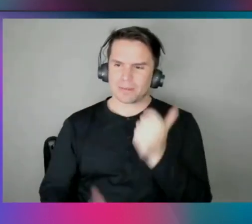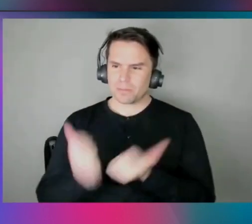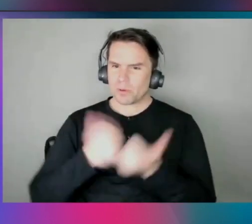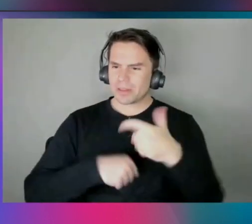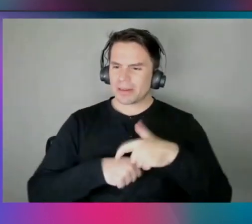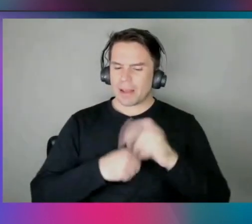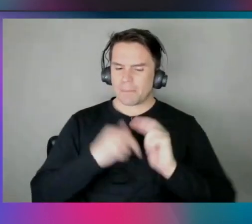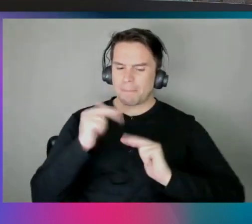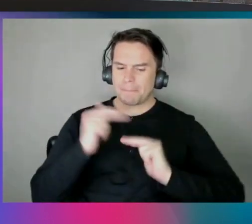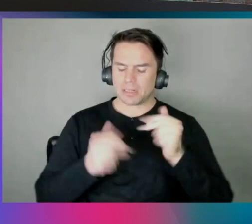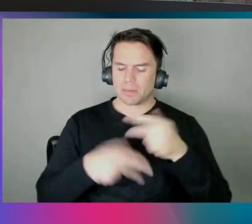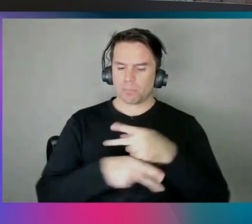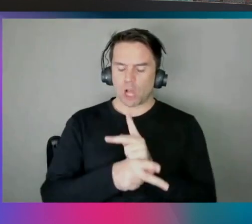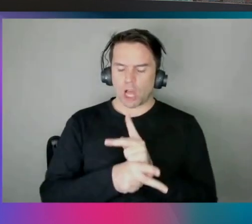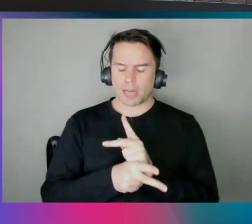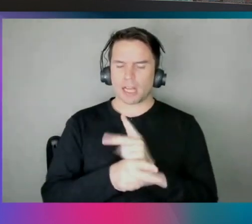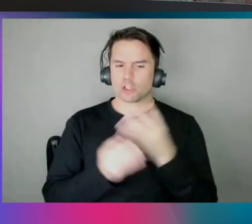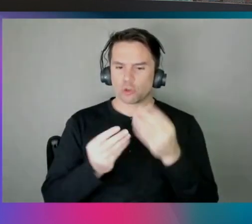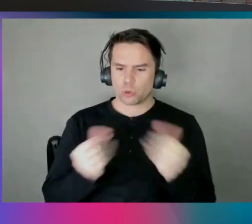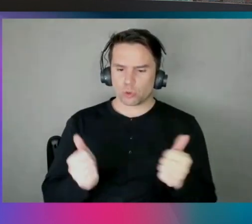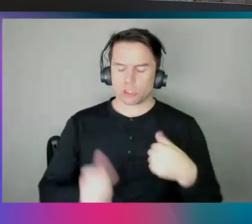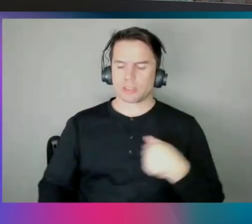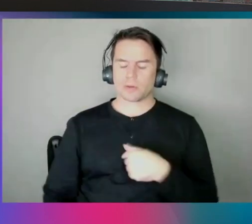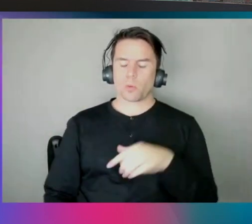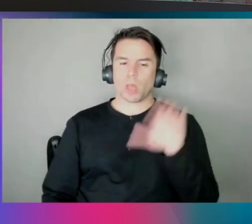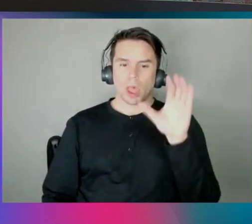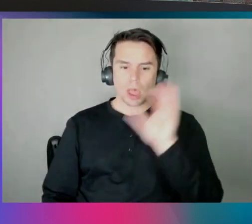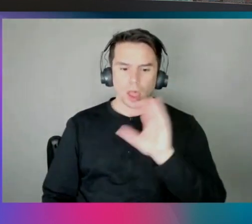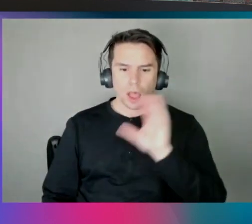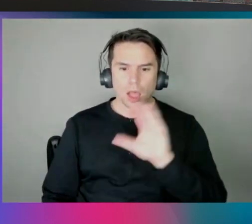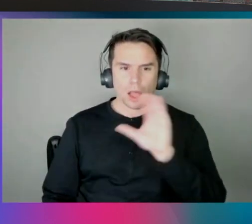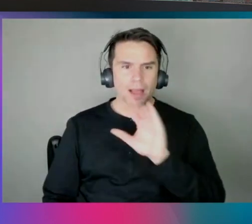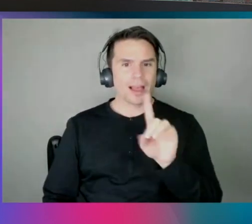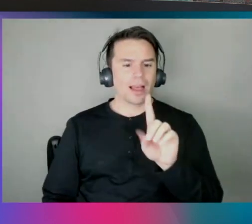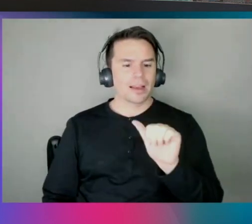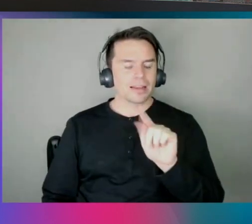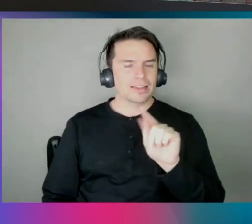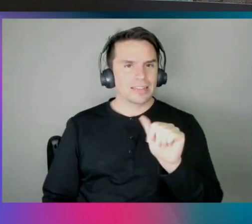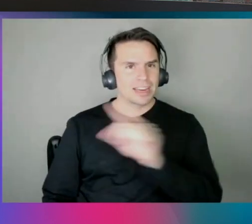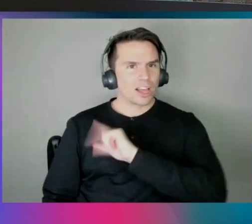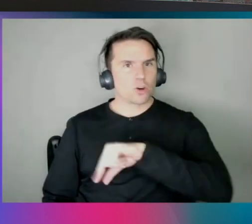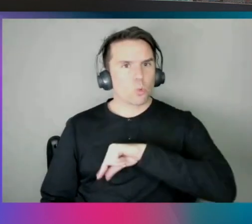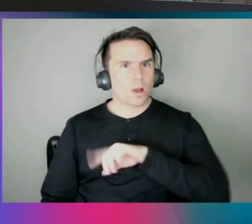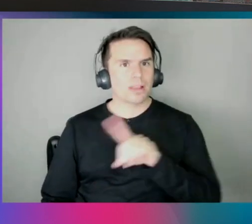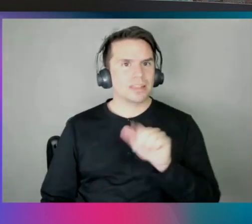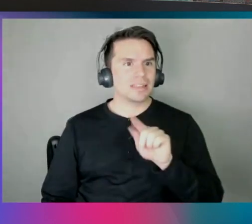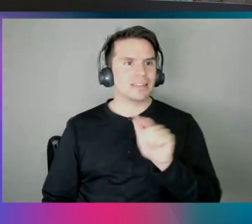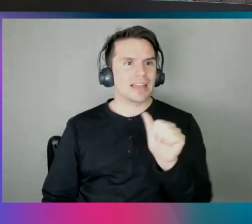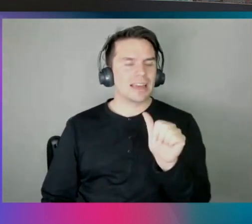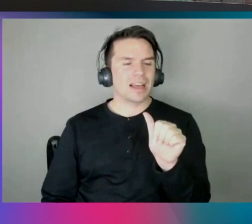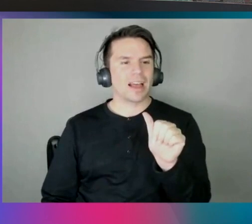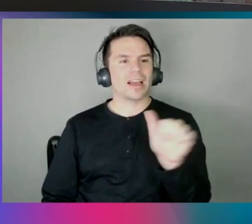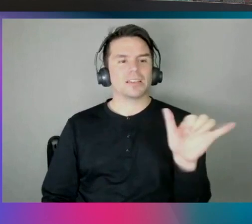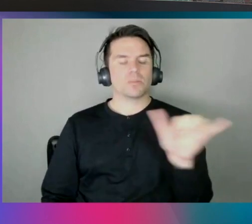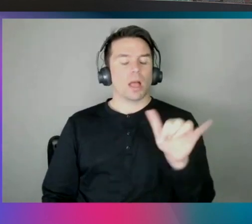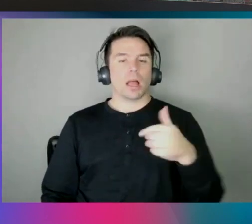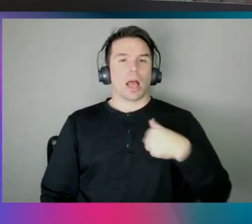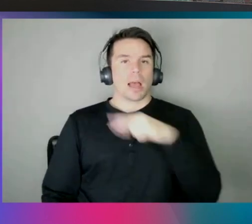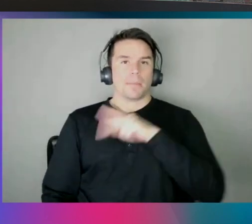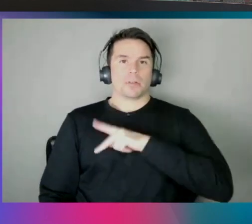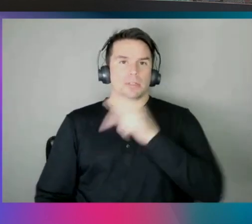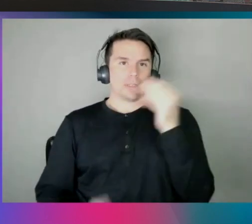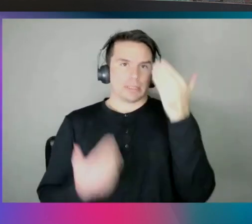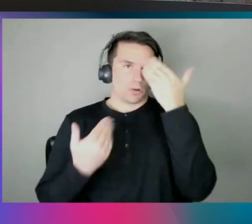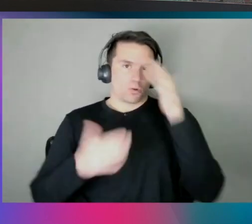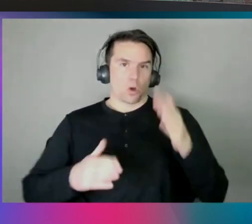for data, and especially quality data, as you rightly mentioned. So this is I personally did not know this, that we have